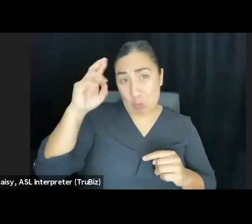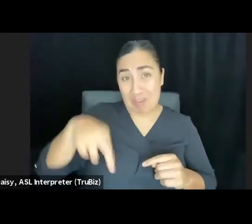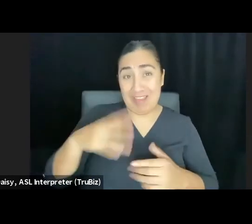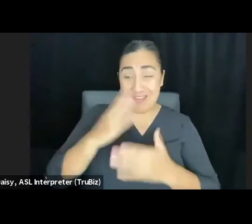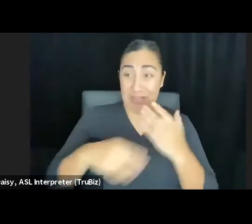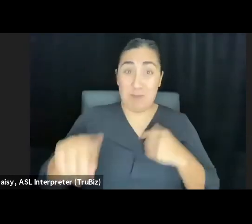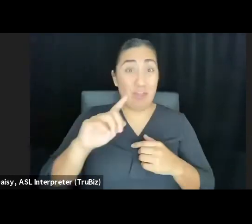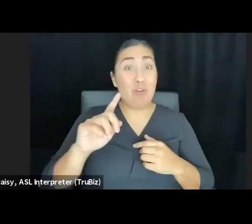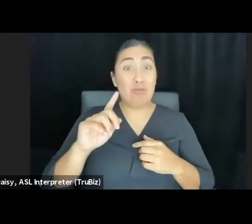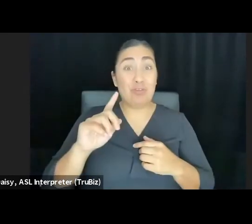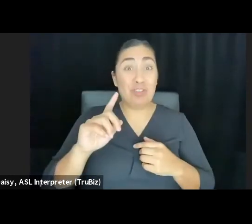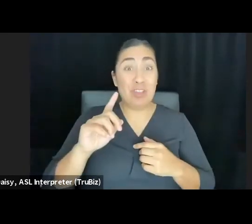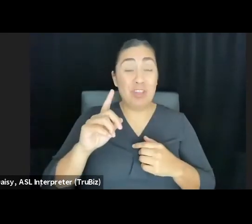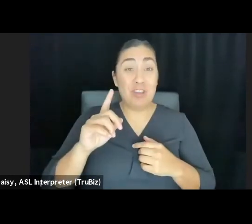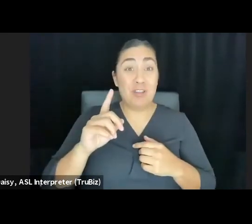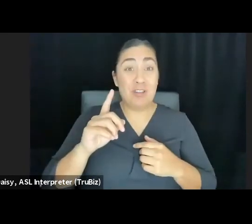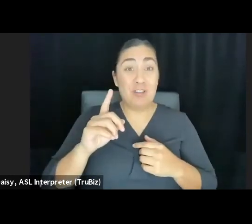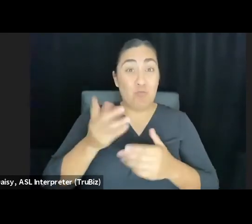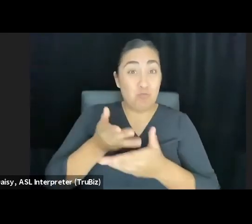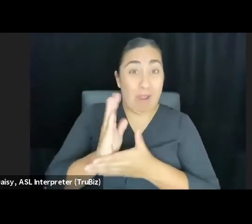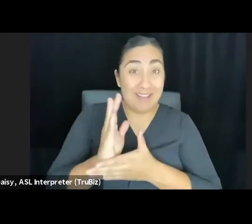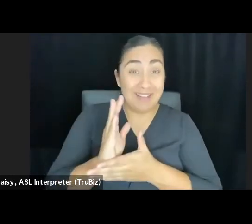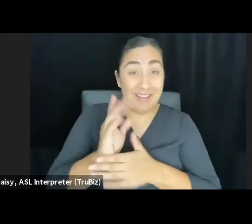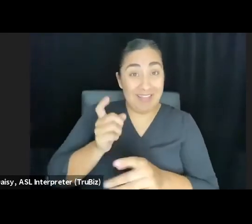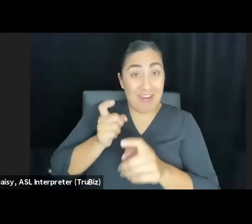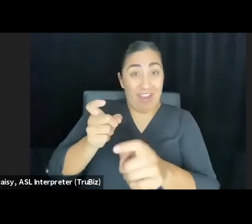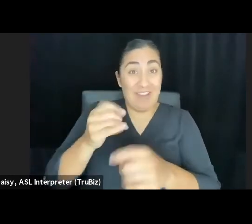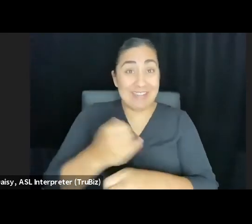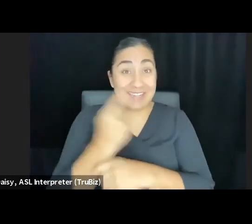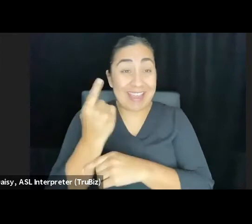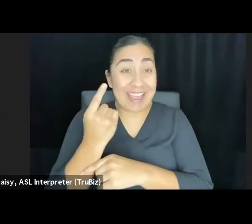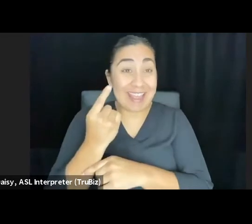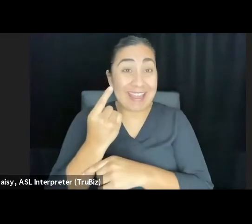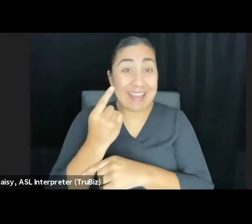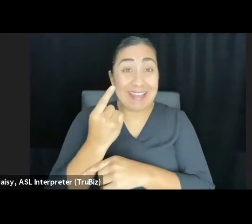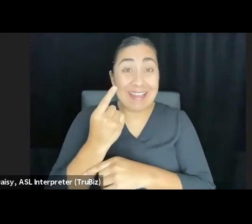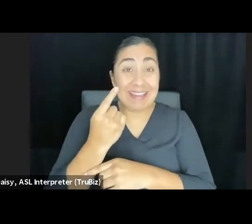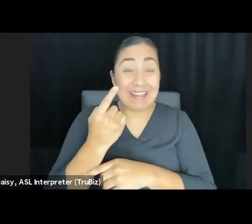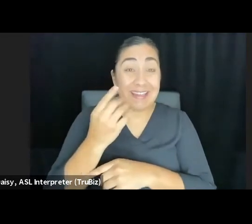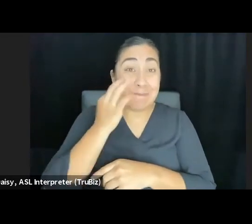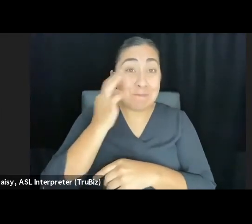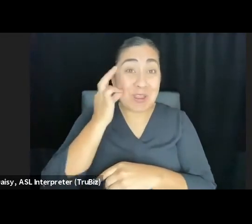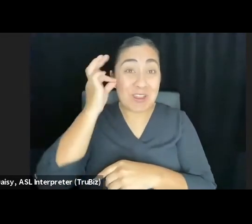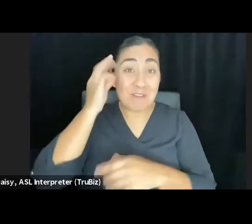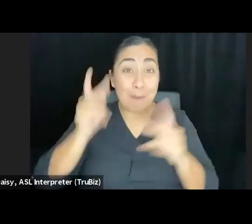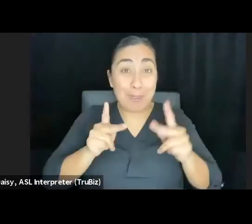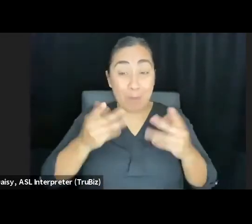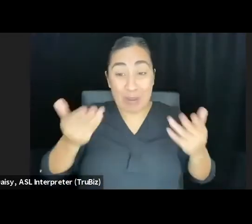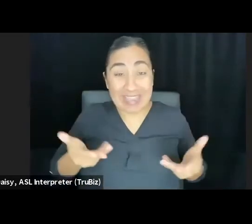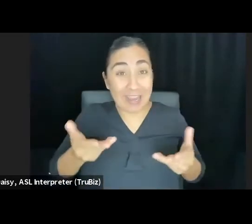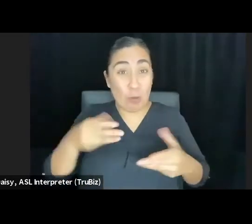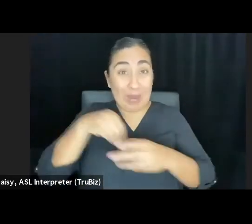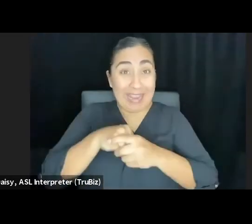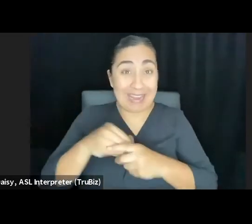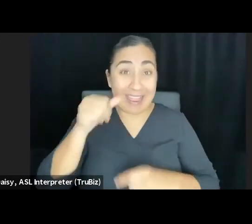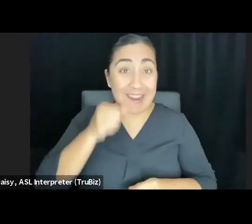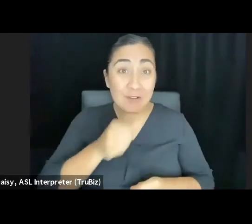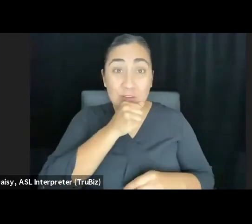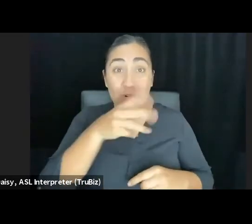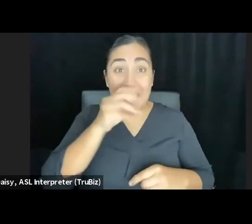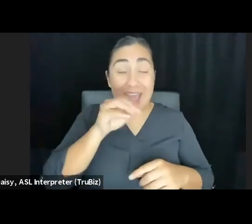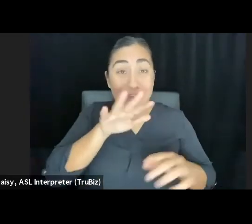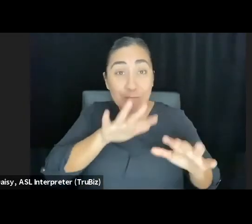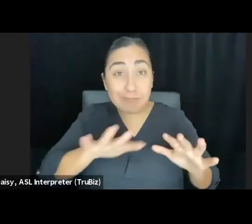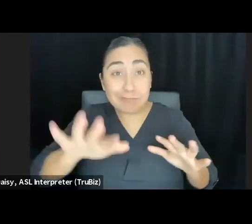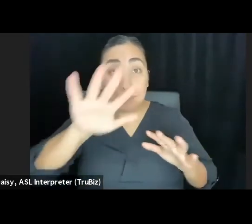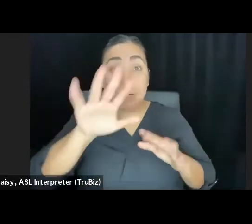granted today, Native peoples here in Arizona and across the United States weren't given that